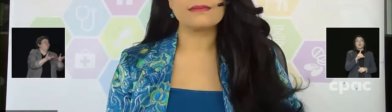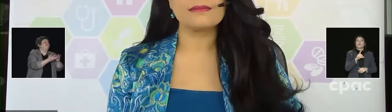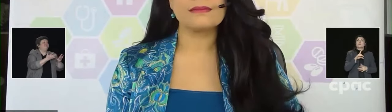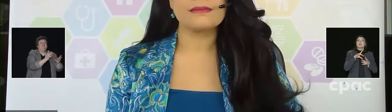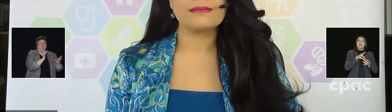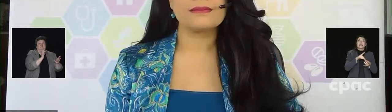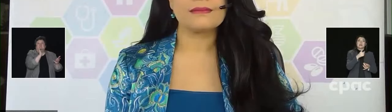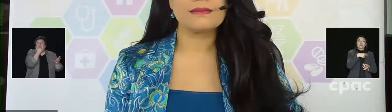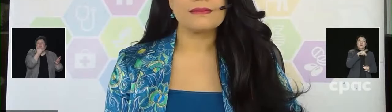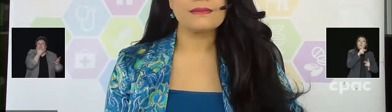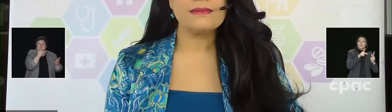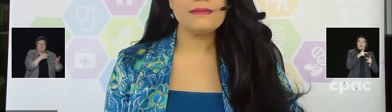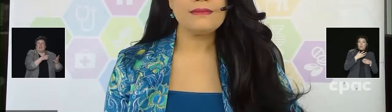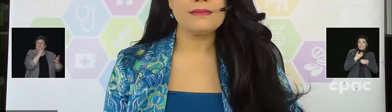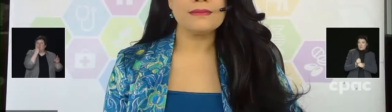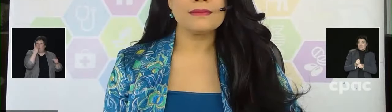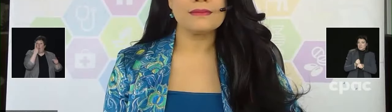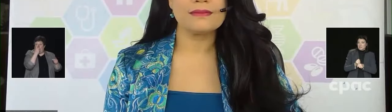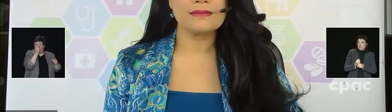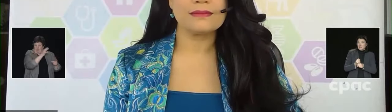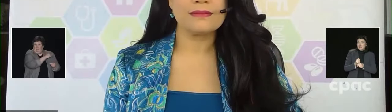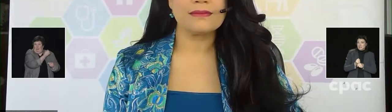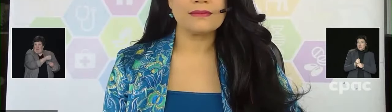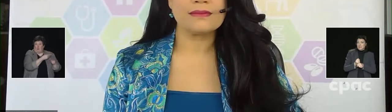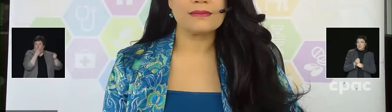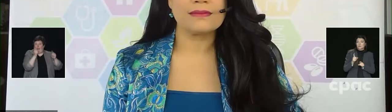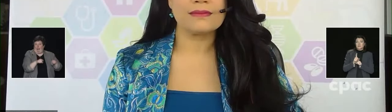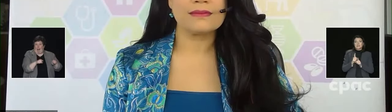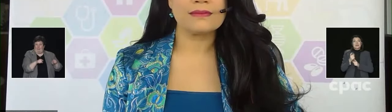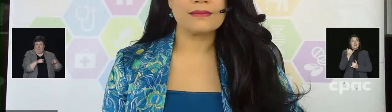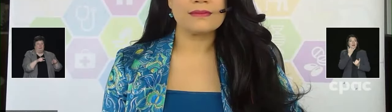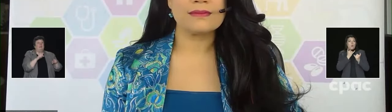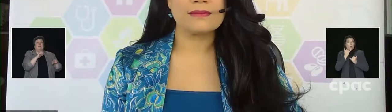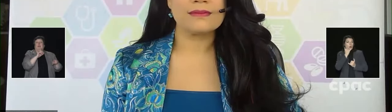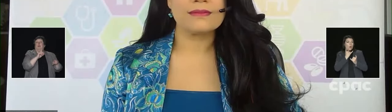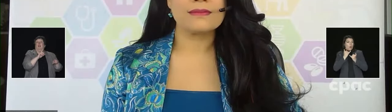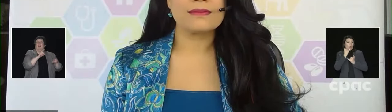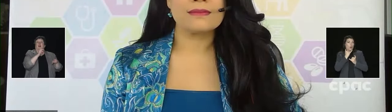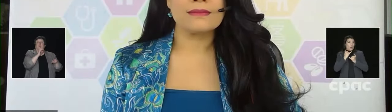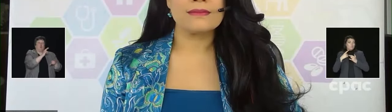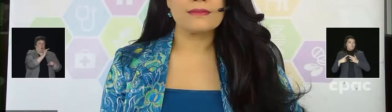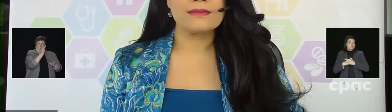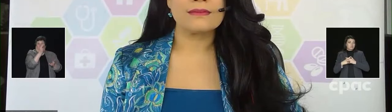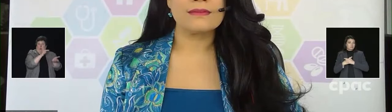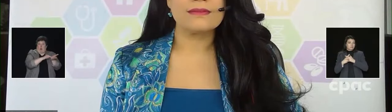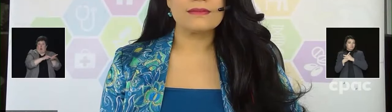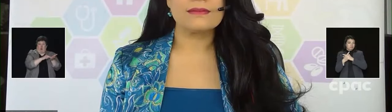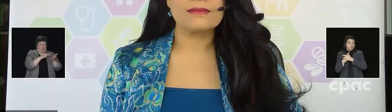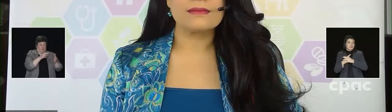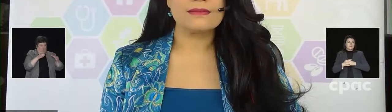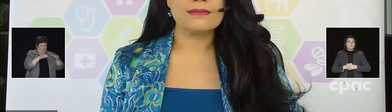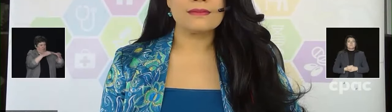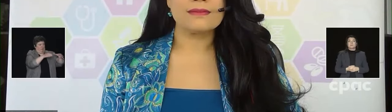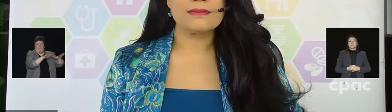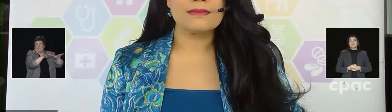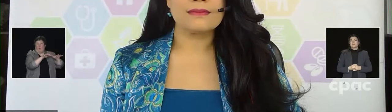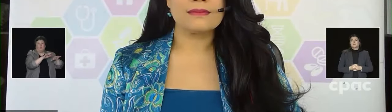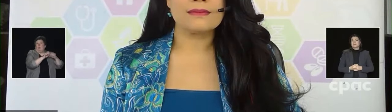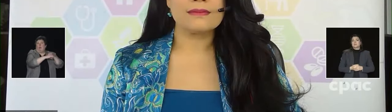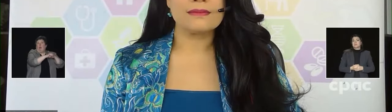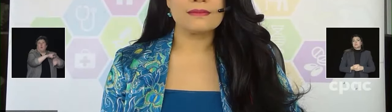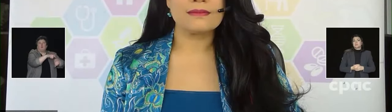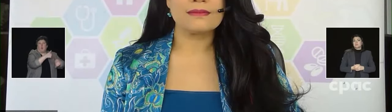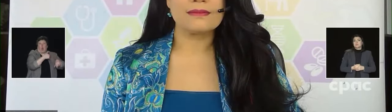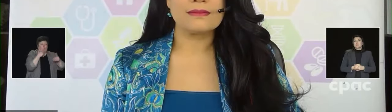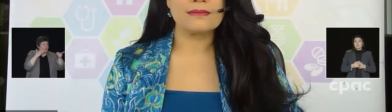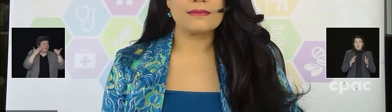mislabeled a box of Pfizer doses, and so nurses at a First Nation froze them for too long and then administered shots that were likely not